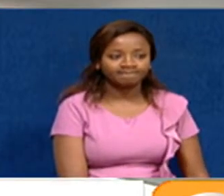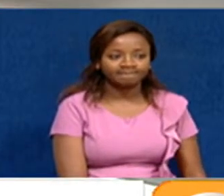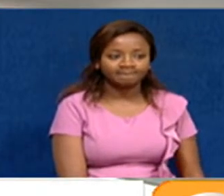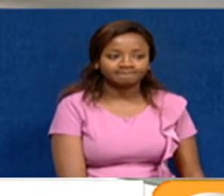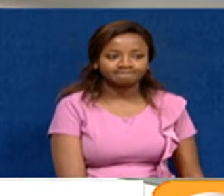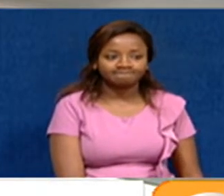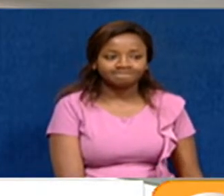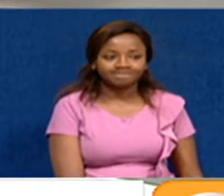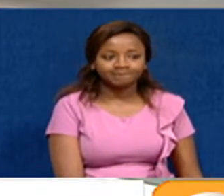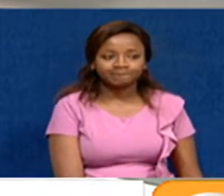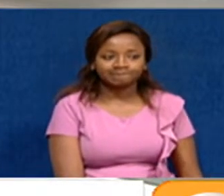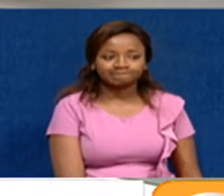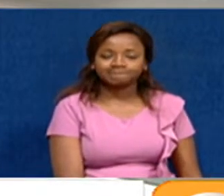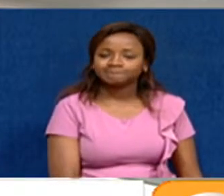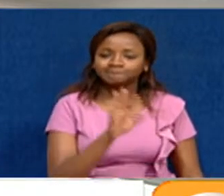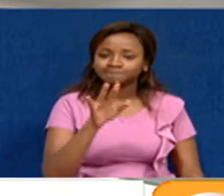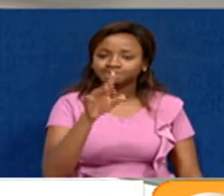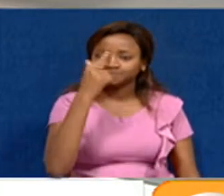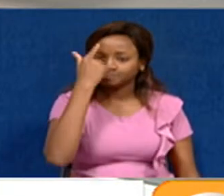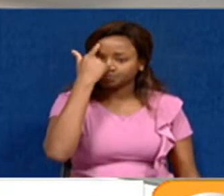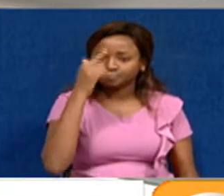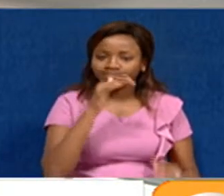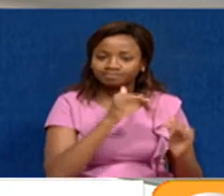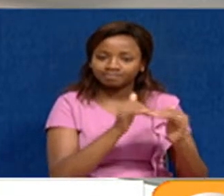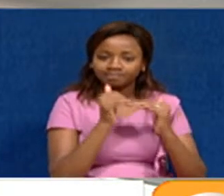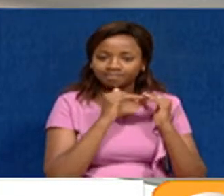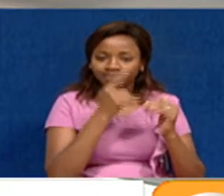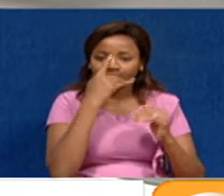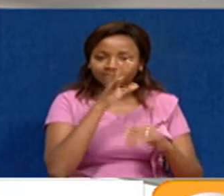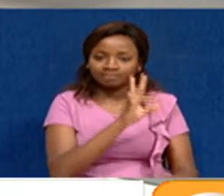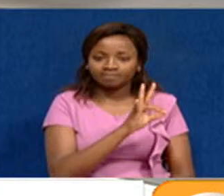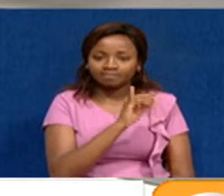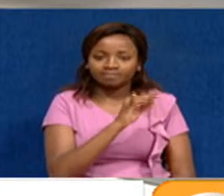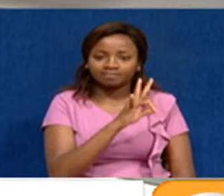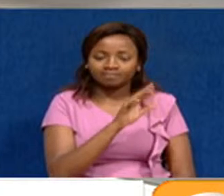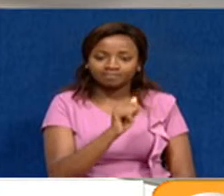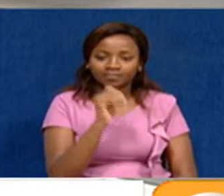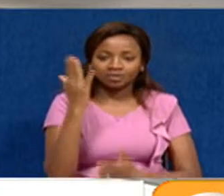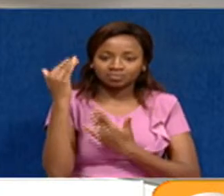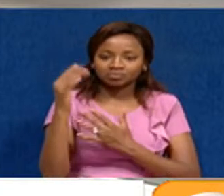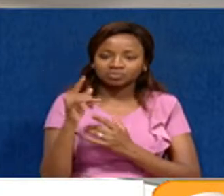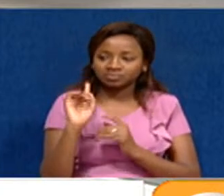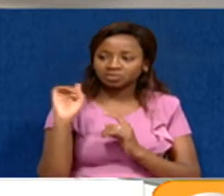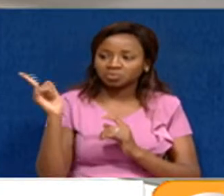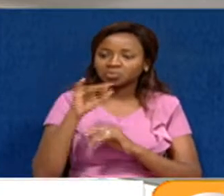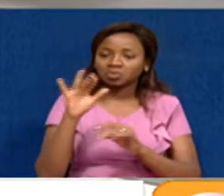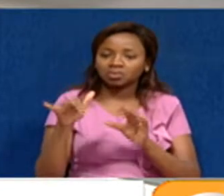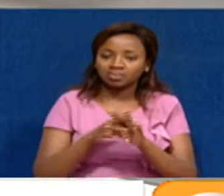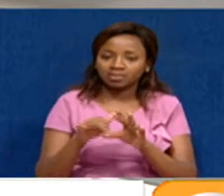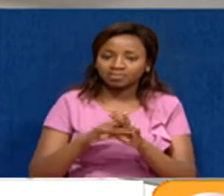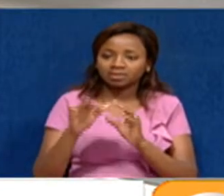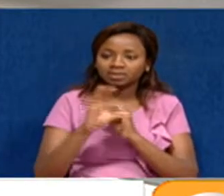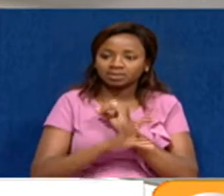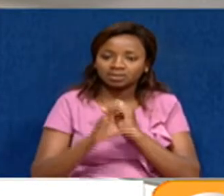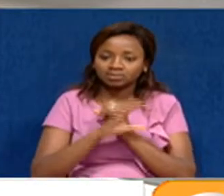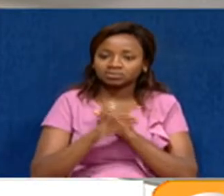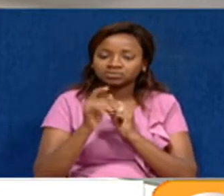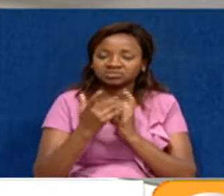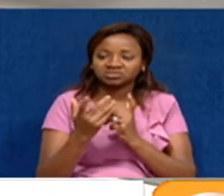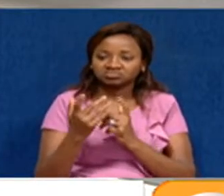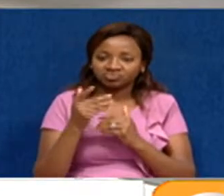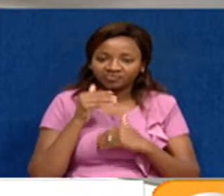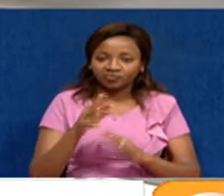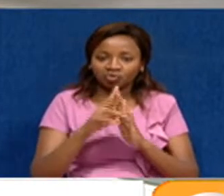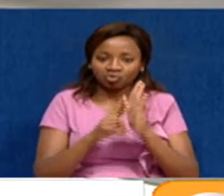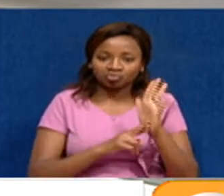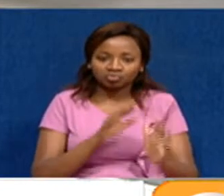is it fair for FIFA to expect its rules will be followed to the letter if countries that are funding these teams